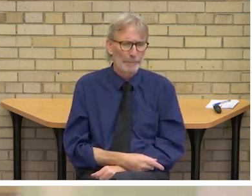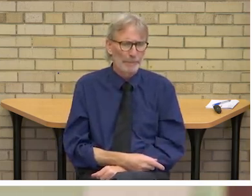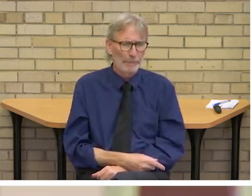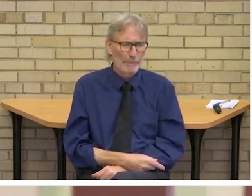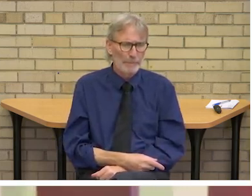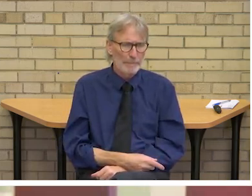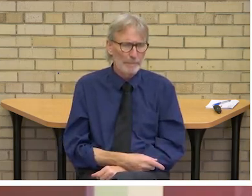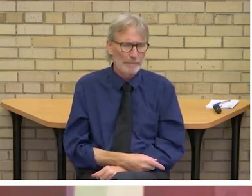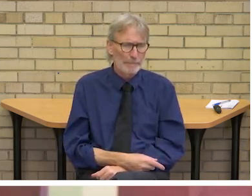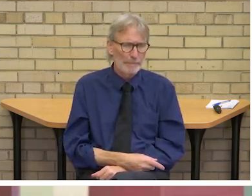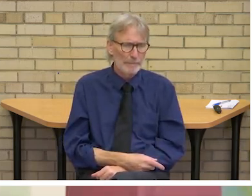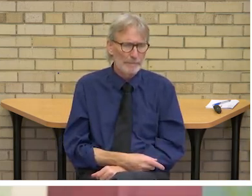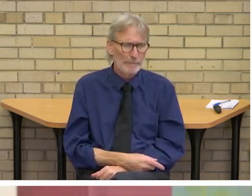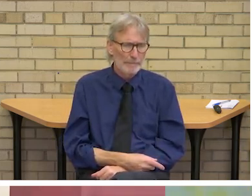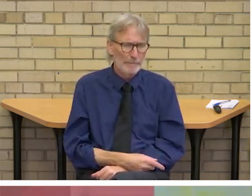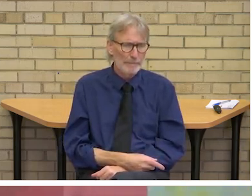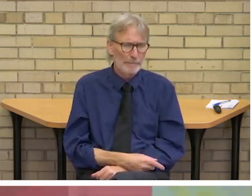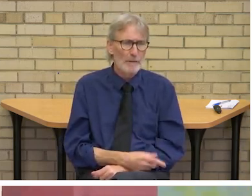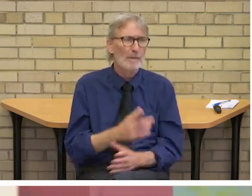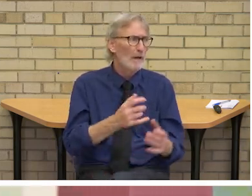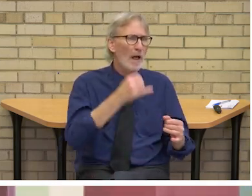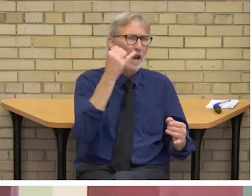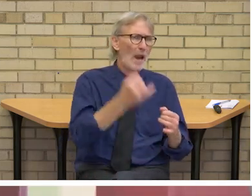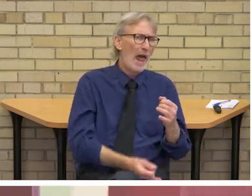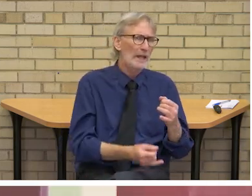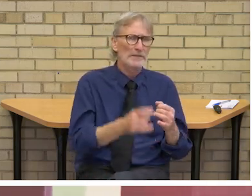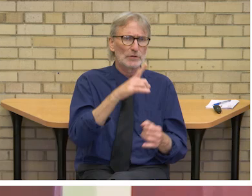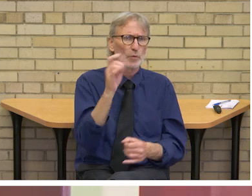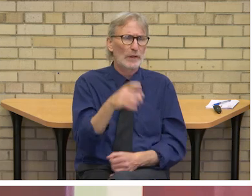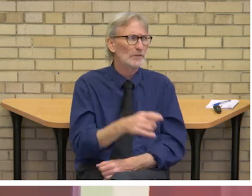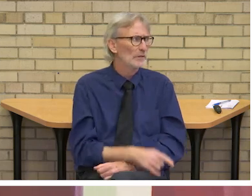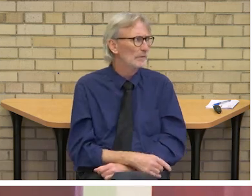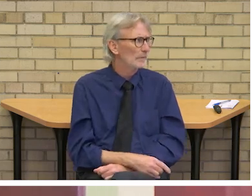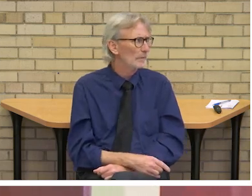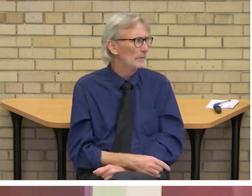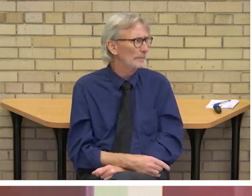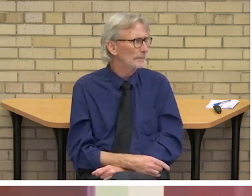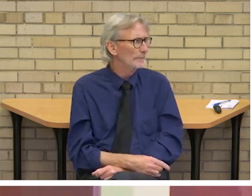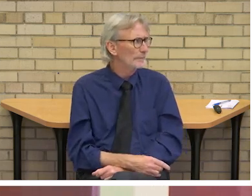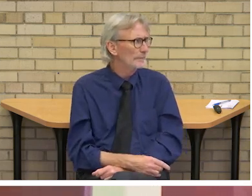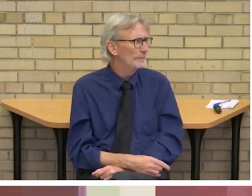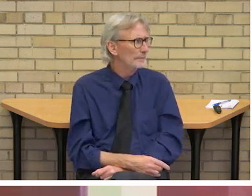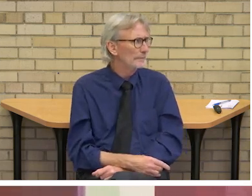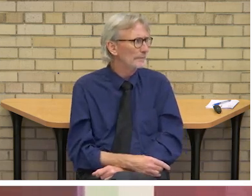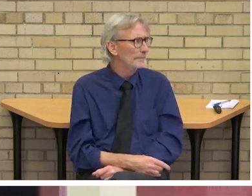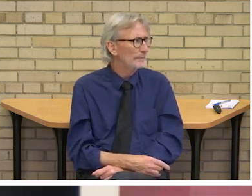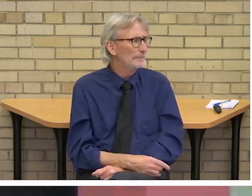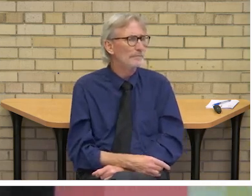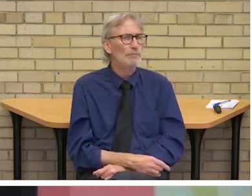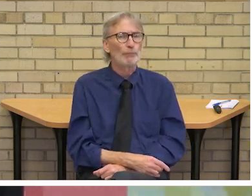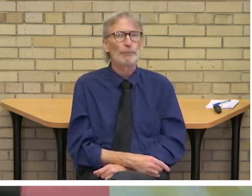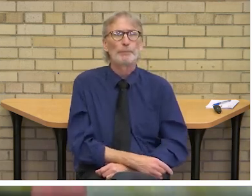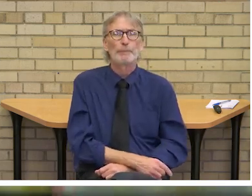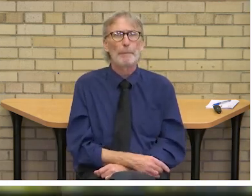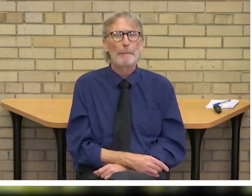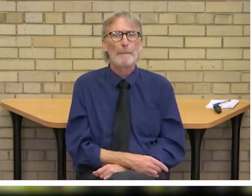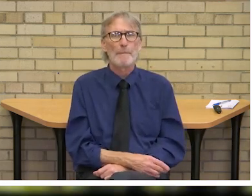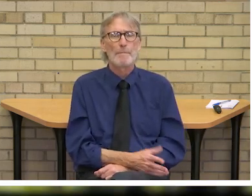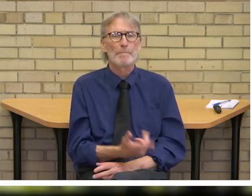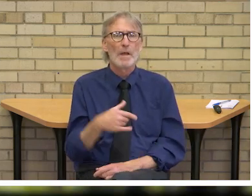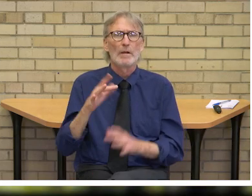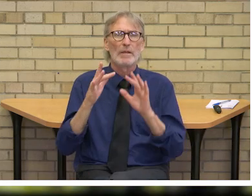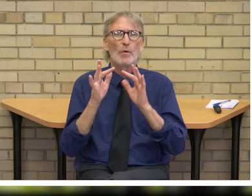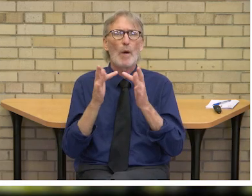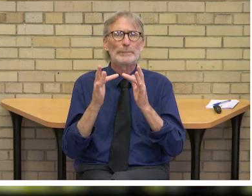All right. Laura, any last questions on Zoom? Okay. I put up here the Engage page. It's really